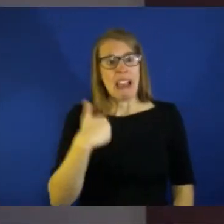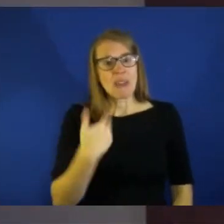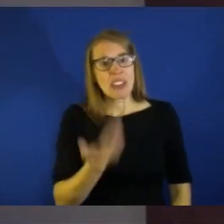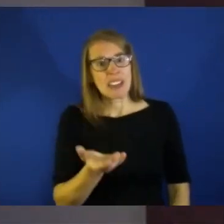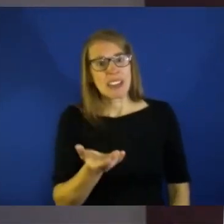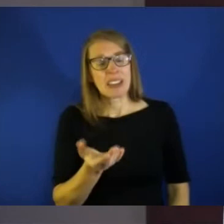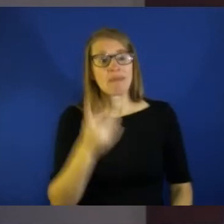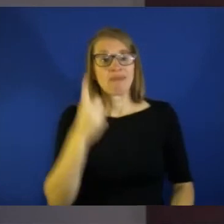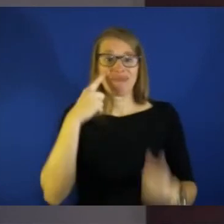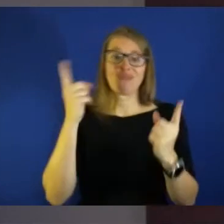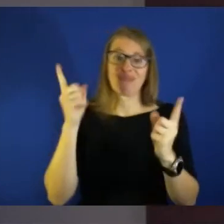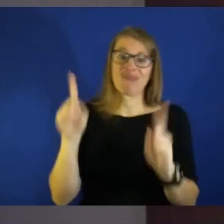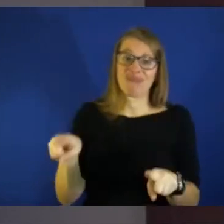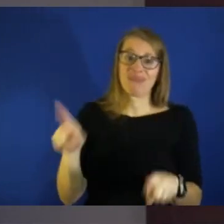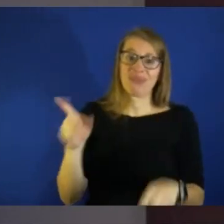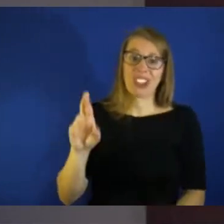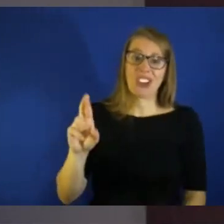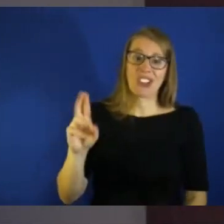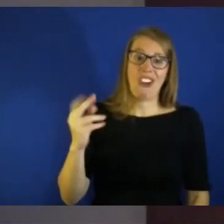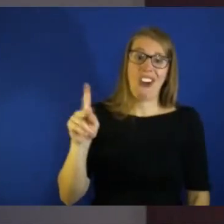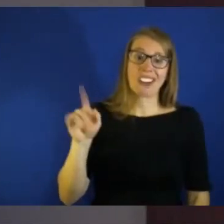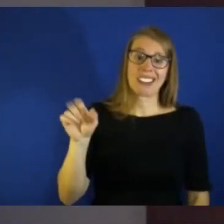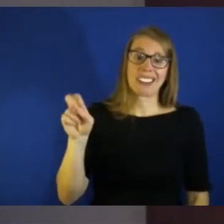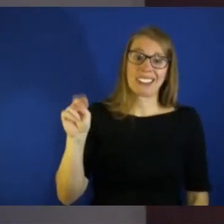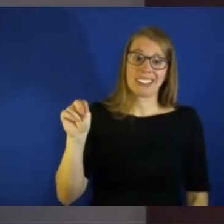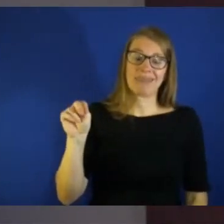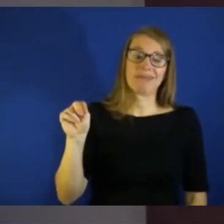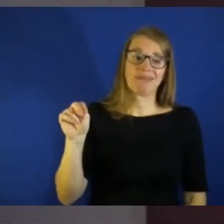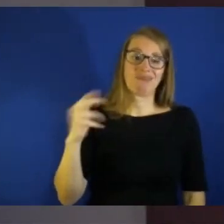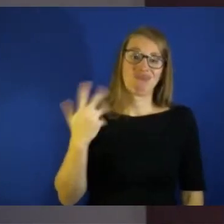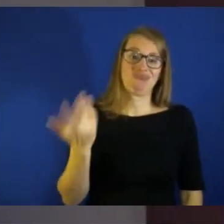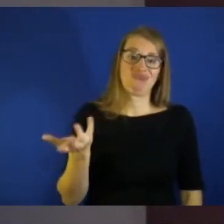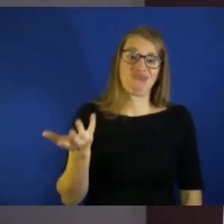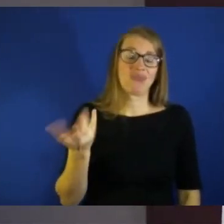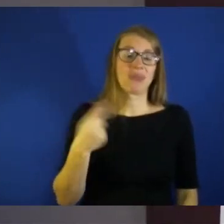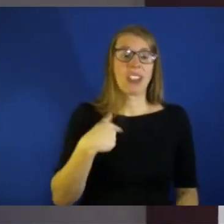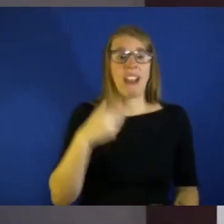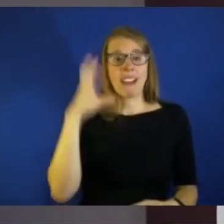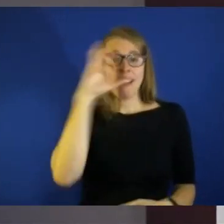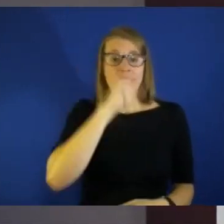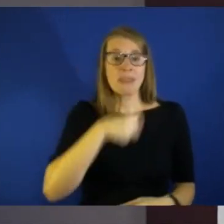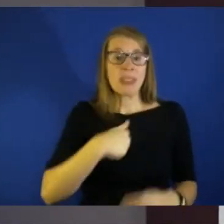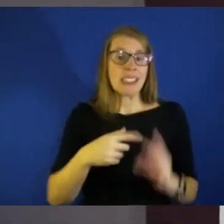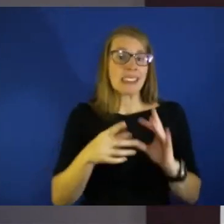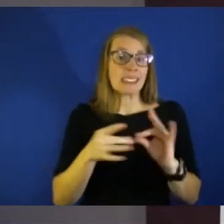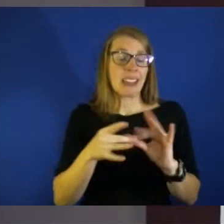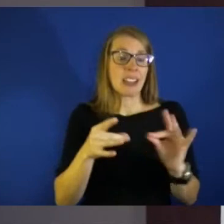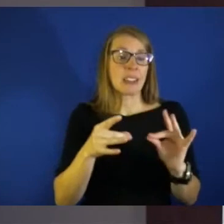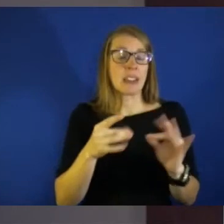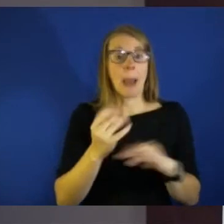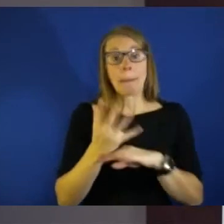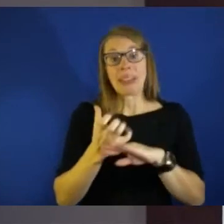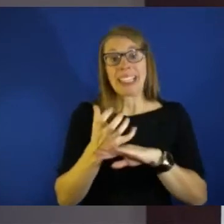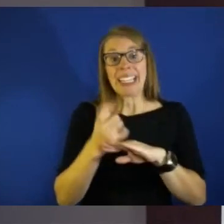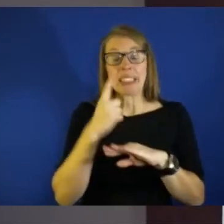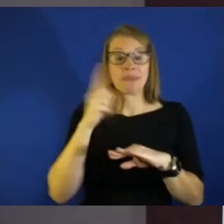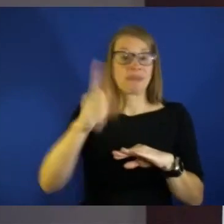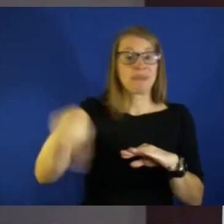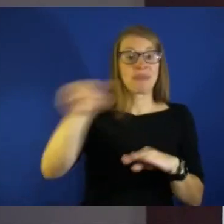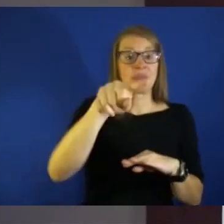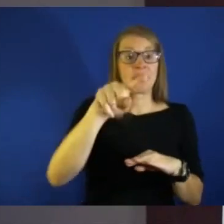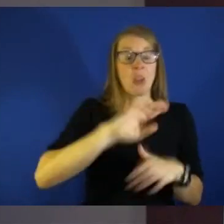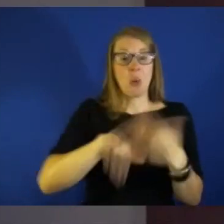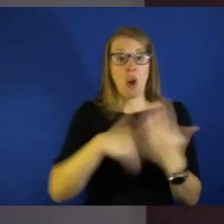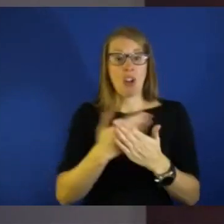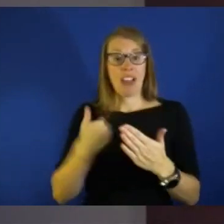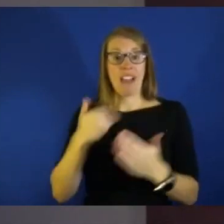agree with Dr. Hawkinson, but, you know, I guess what I would say in terms of sort of a plea to, like, we all have a role here.